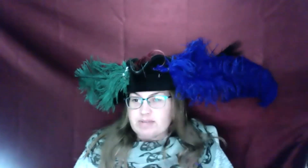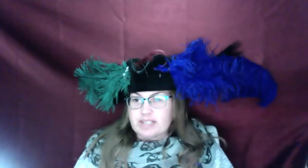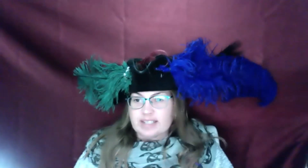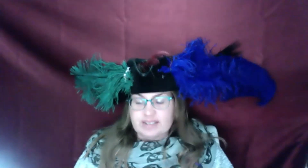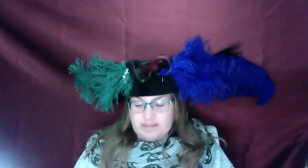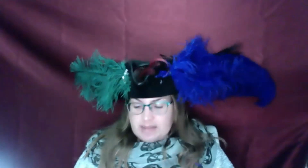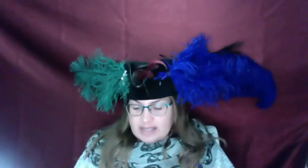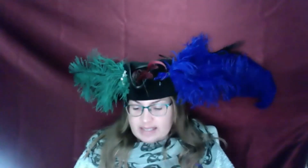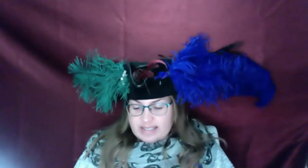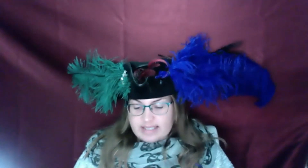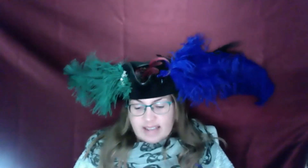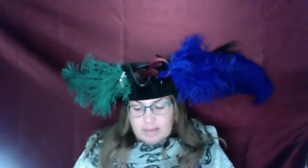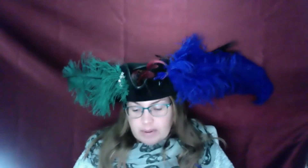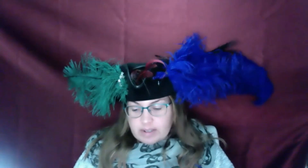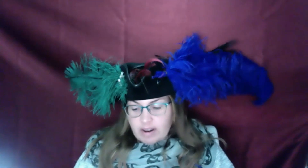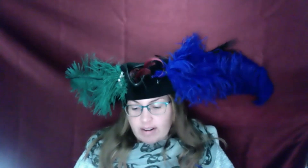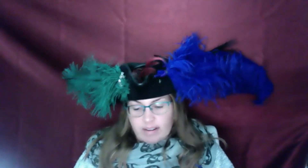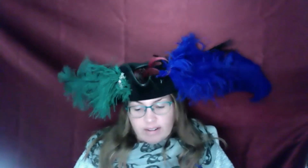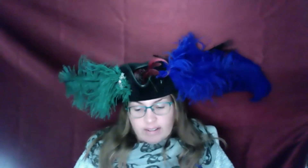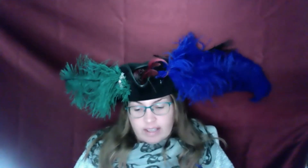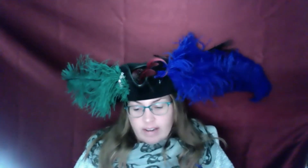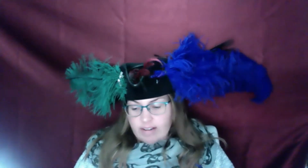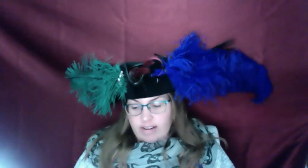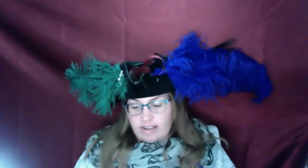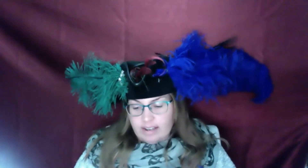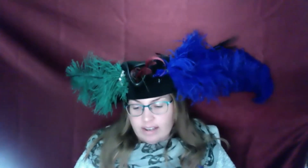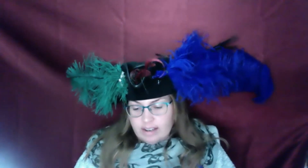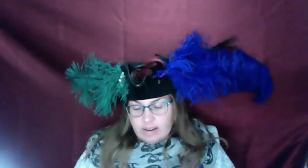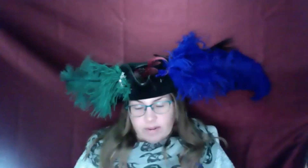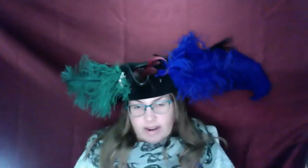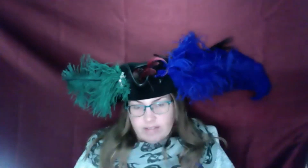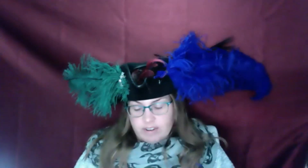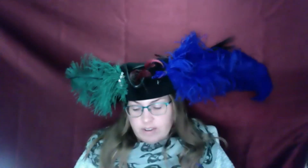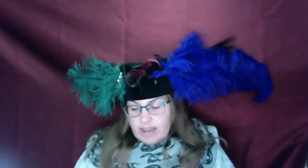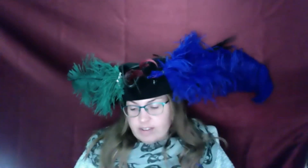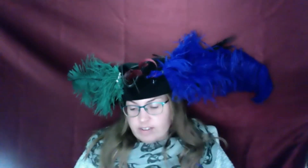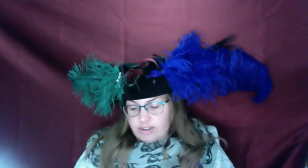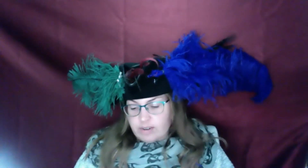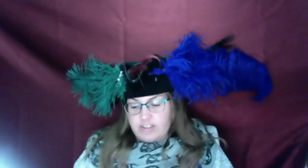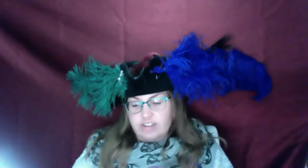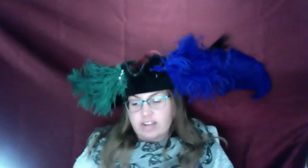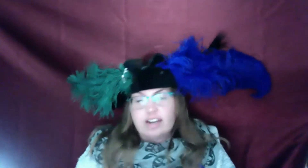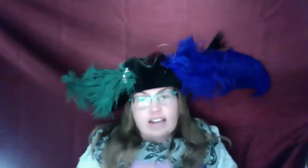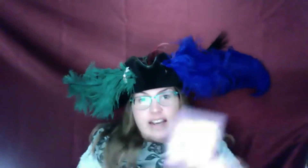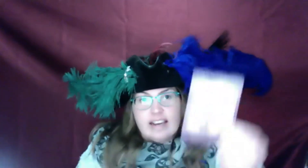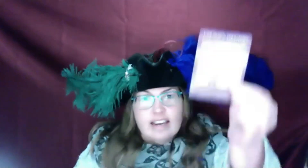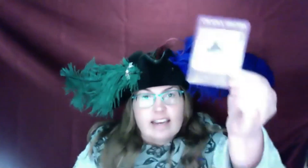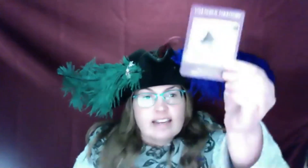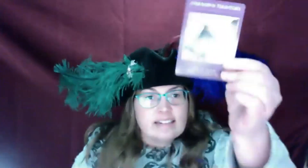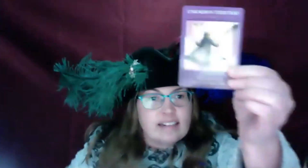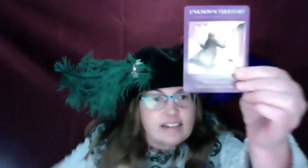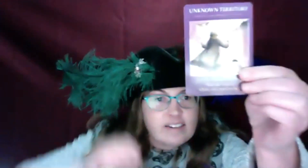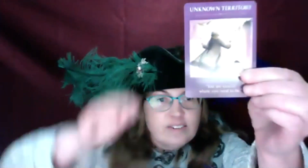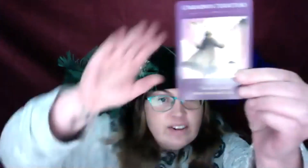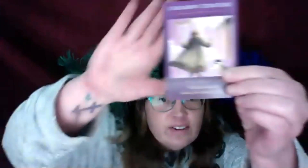really weird because I pulled a card early on, right after you asked your question,